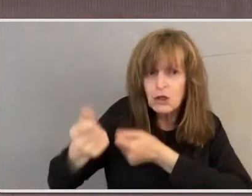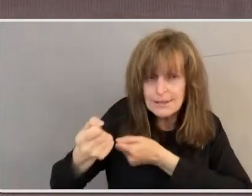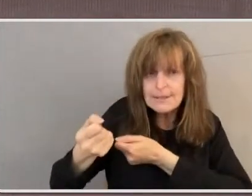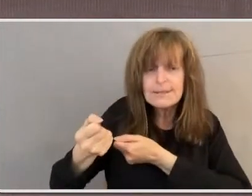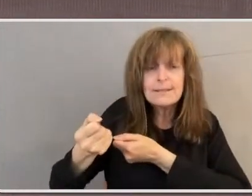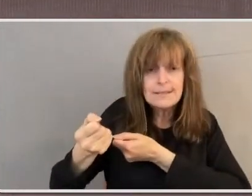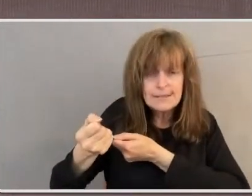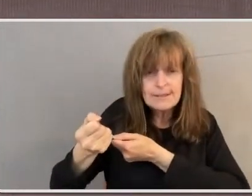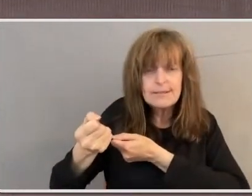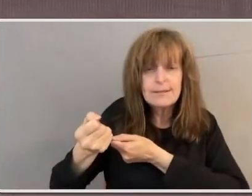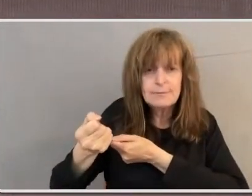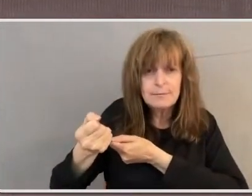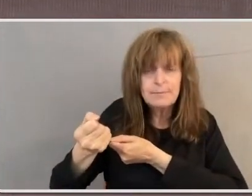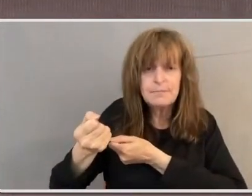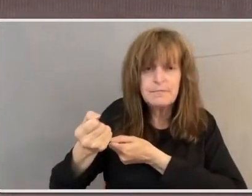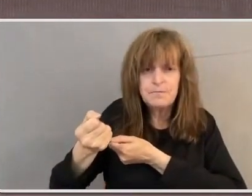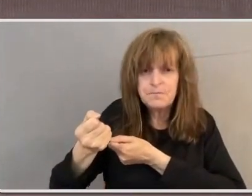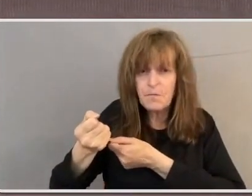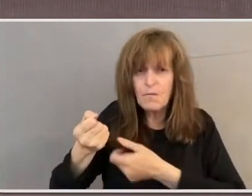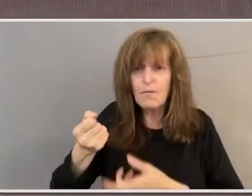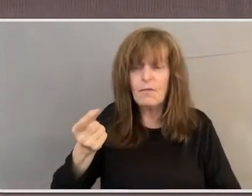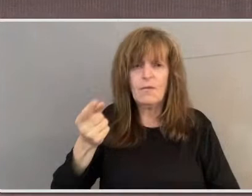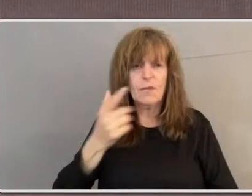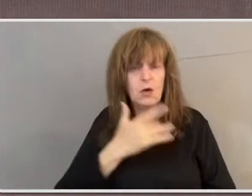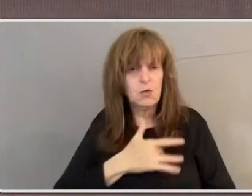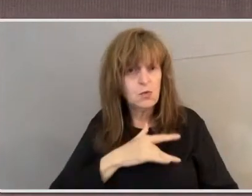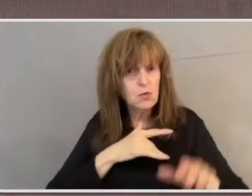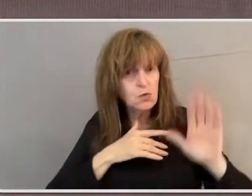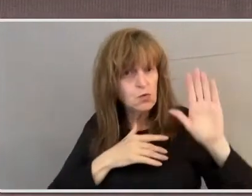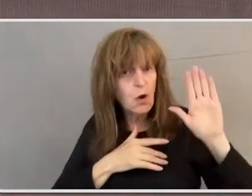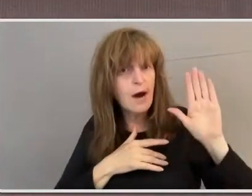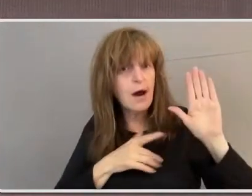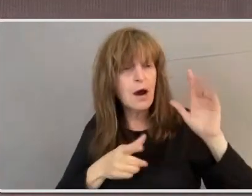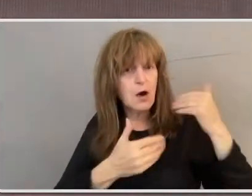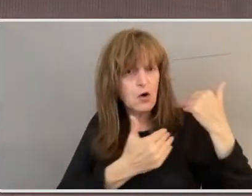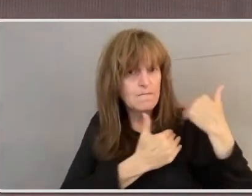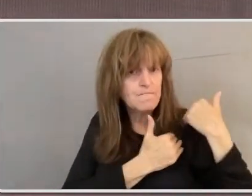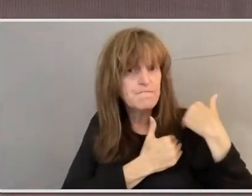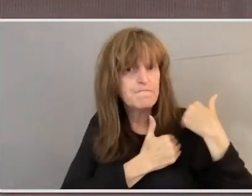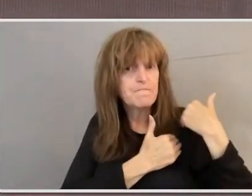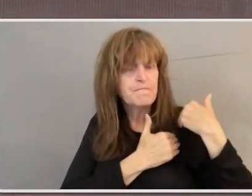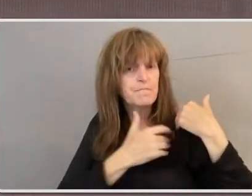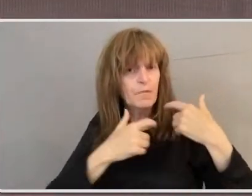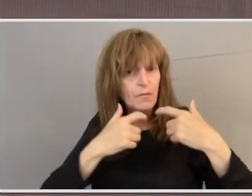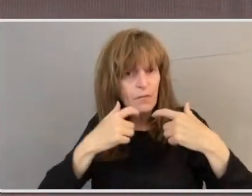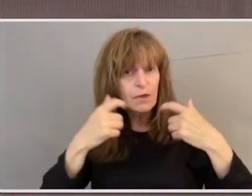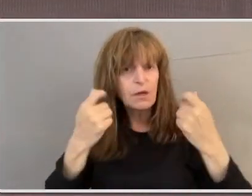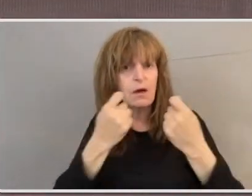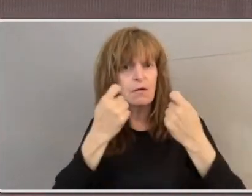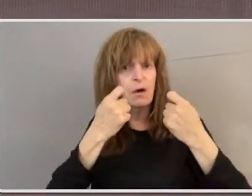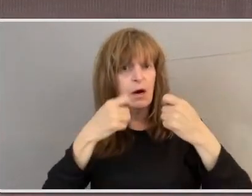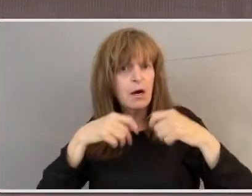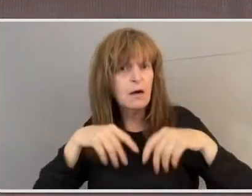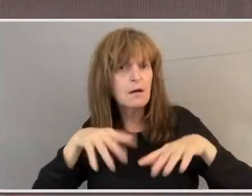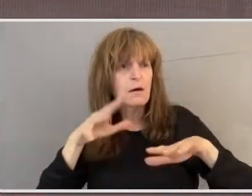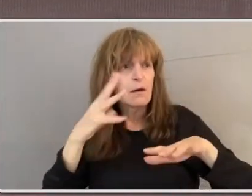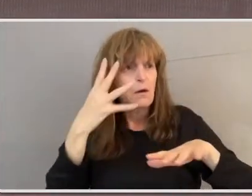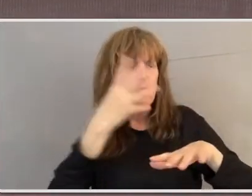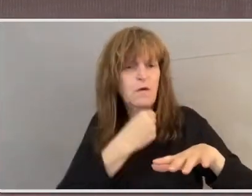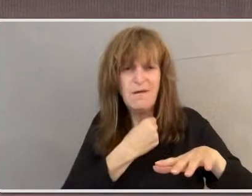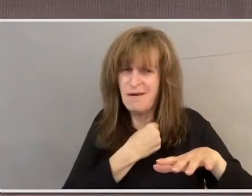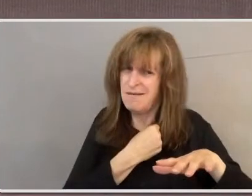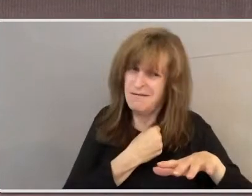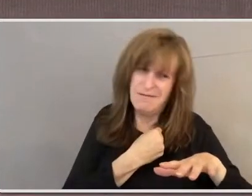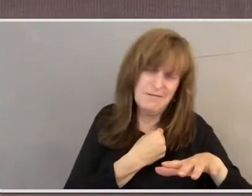for pageantry. Instead, we are focused this morning on the simple, straightforward,